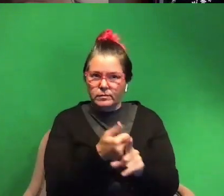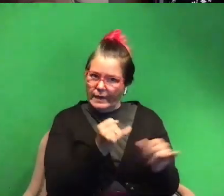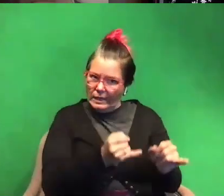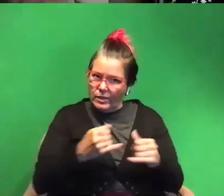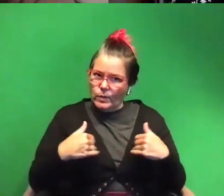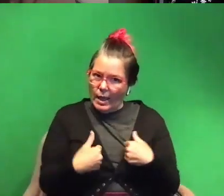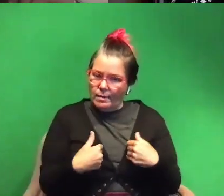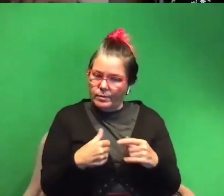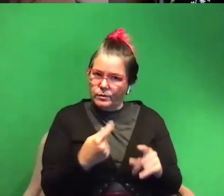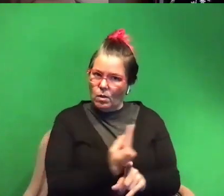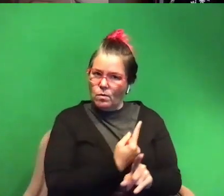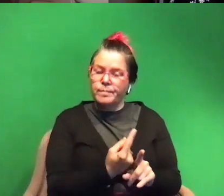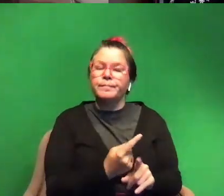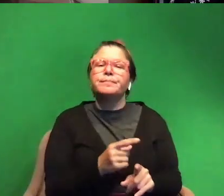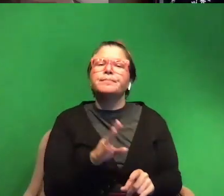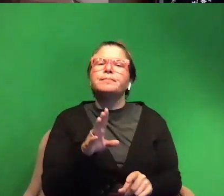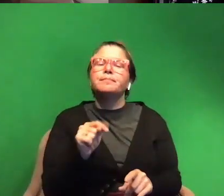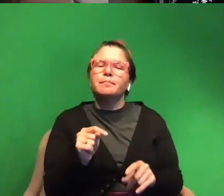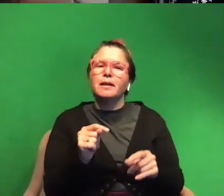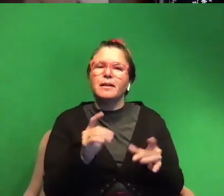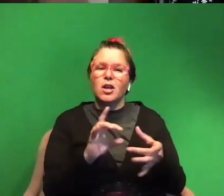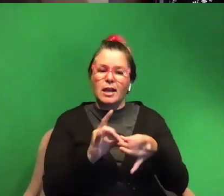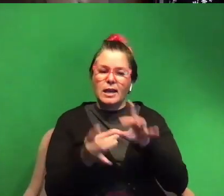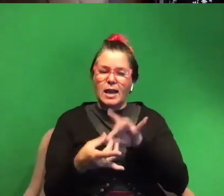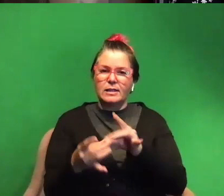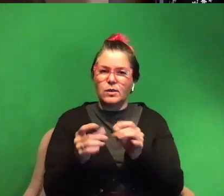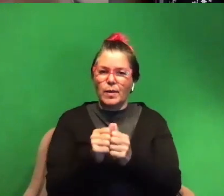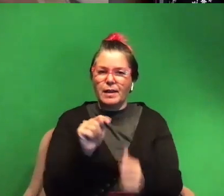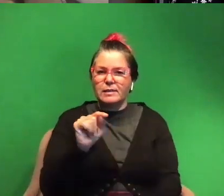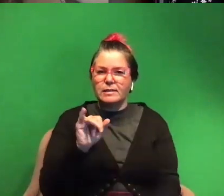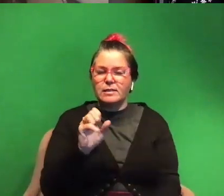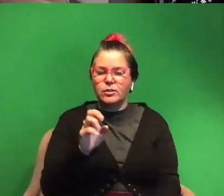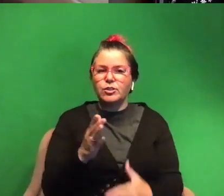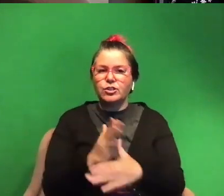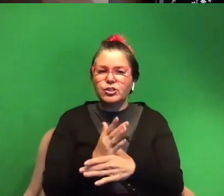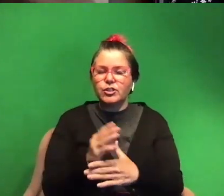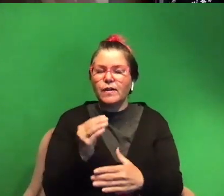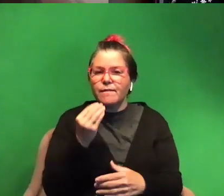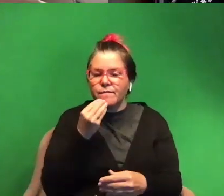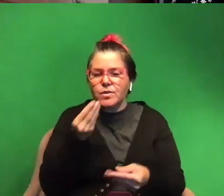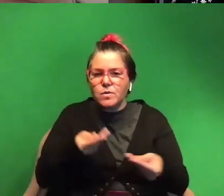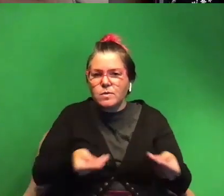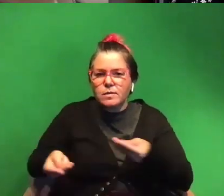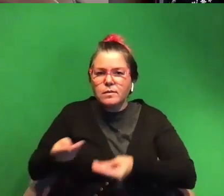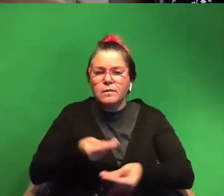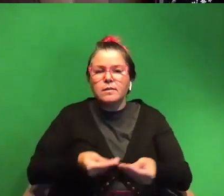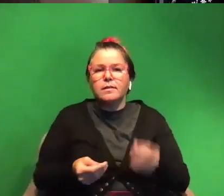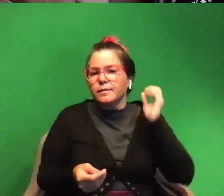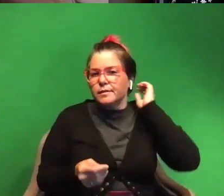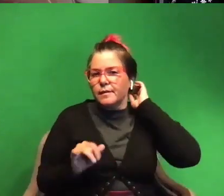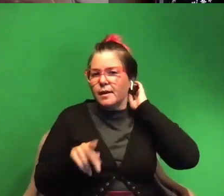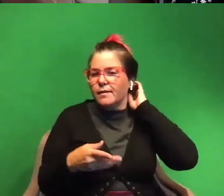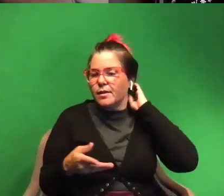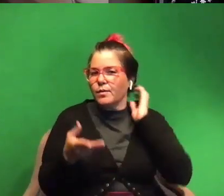by themselves. But because they're connected through this tissue and they're able to share things like nutrients and things like that